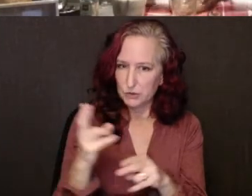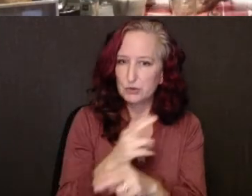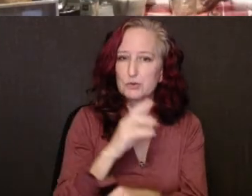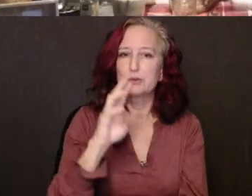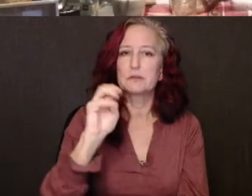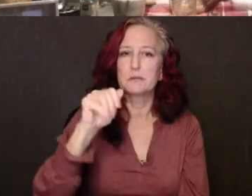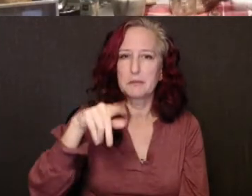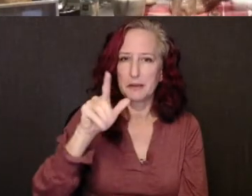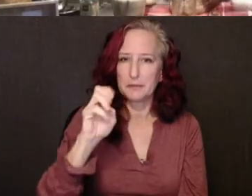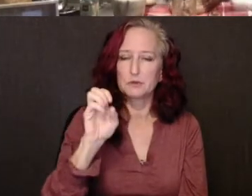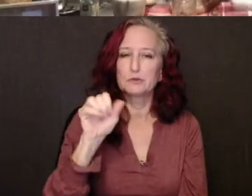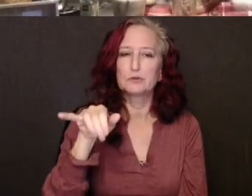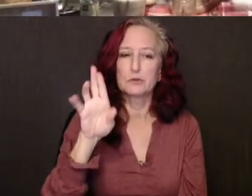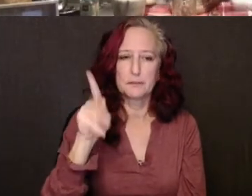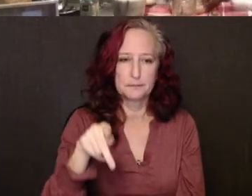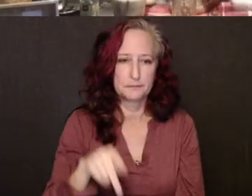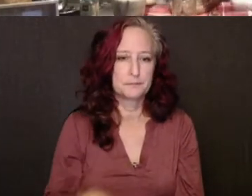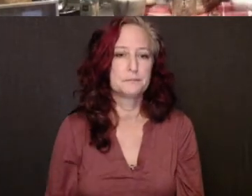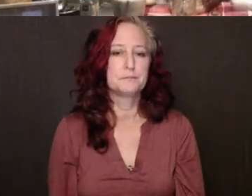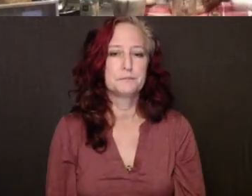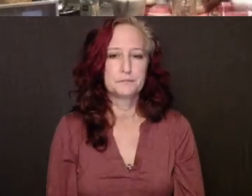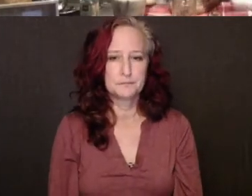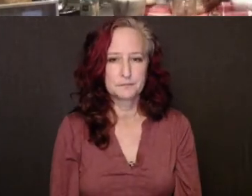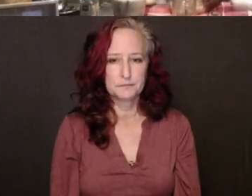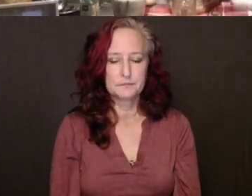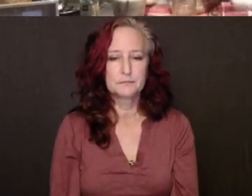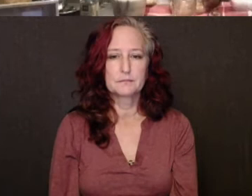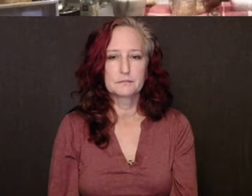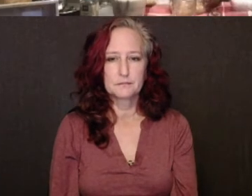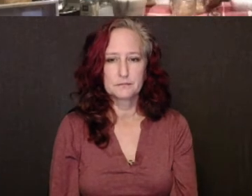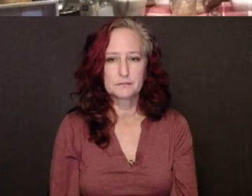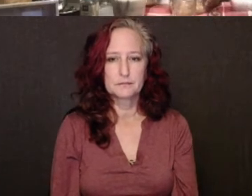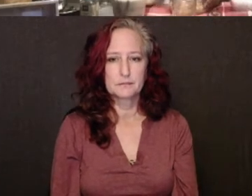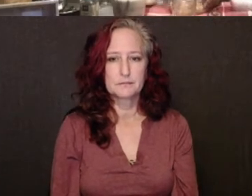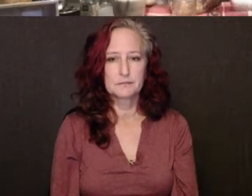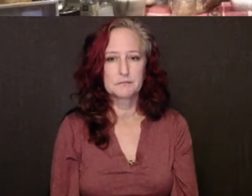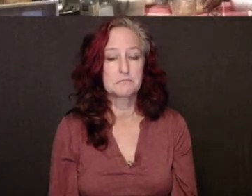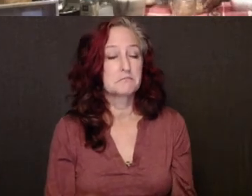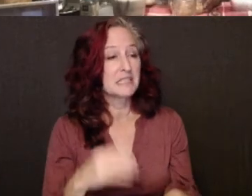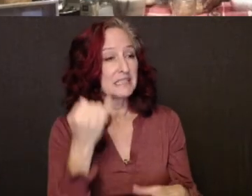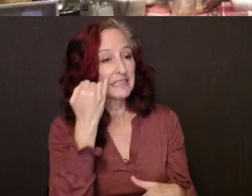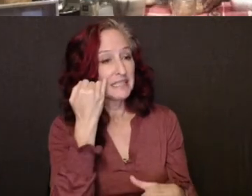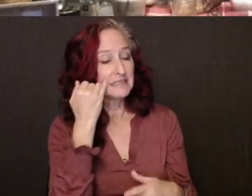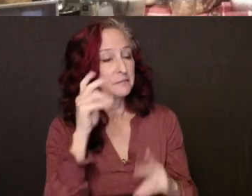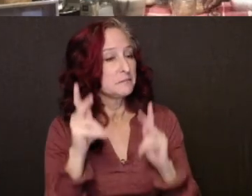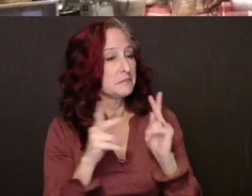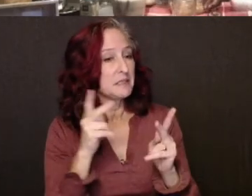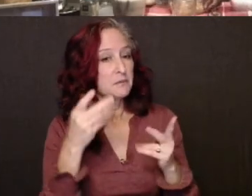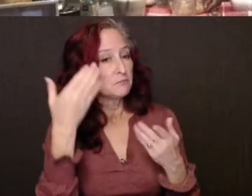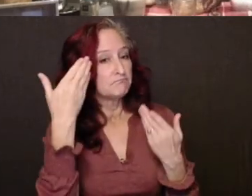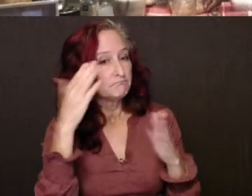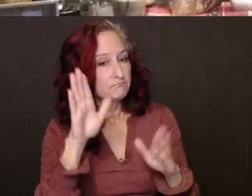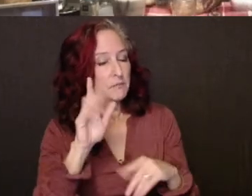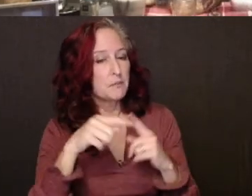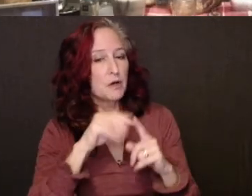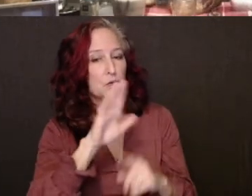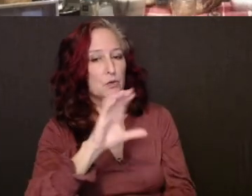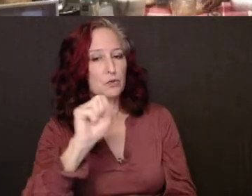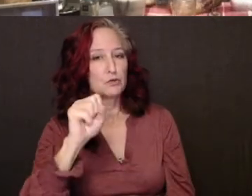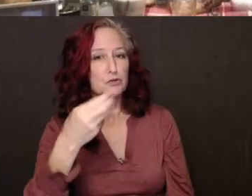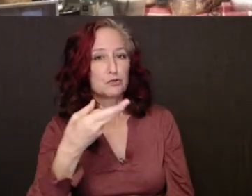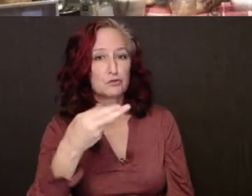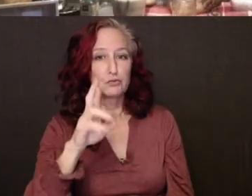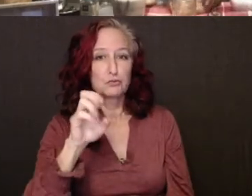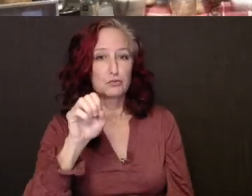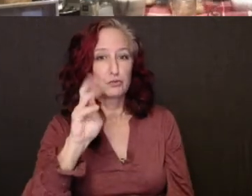use any sugar that you... Or honey even, maybe? Yeah, I've tried it with maple syrup as well. It's definitely